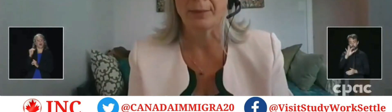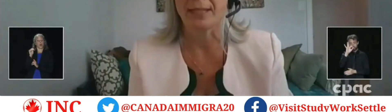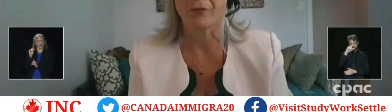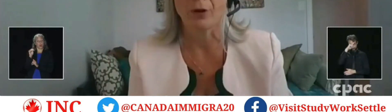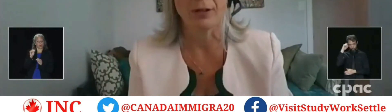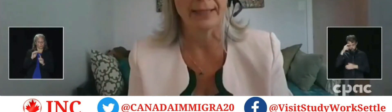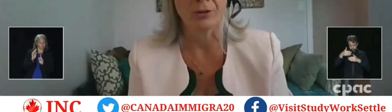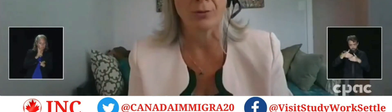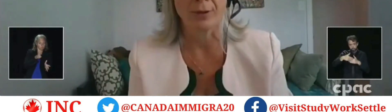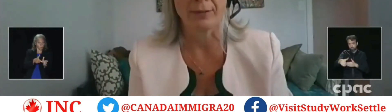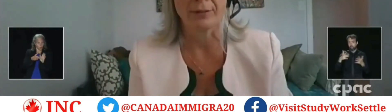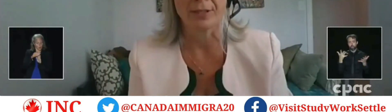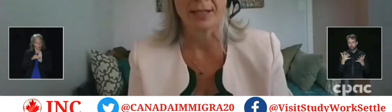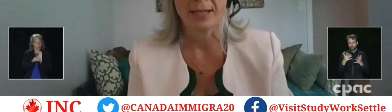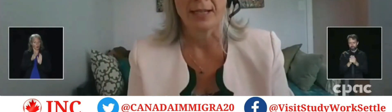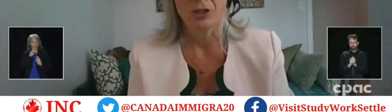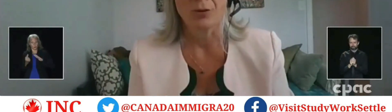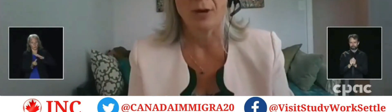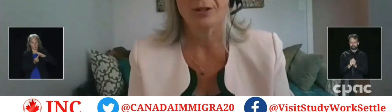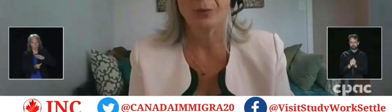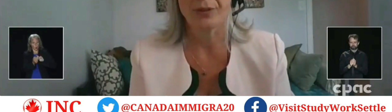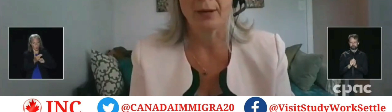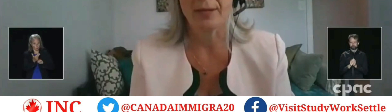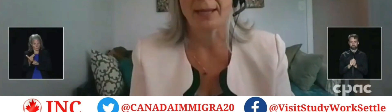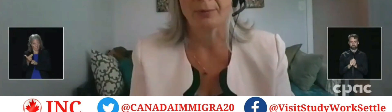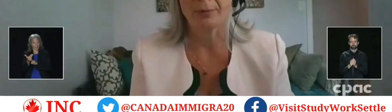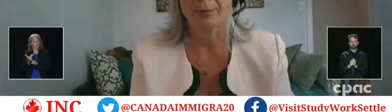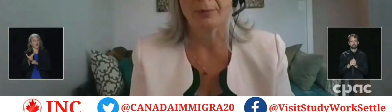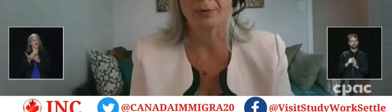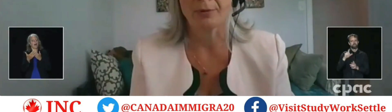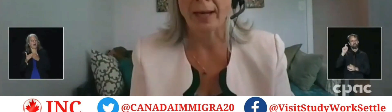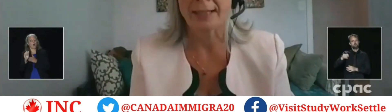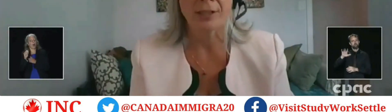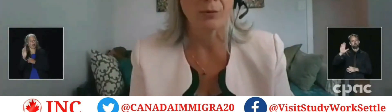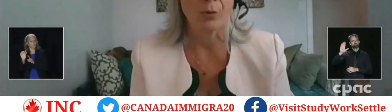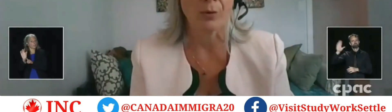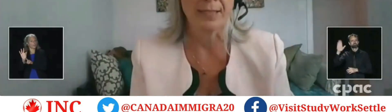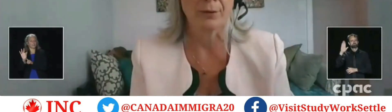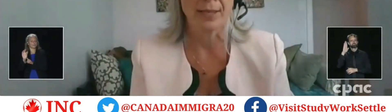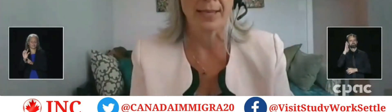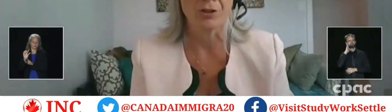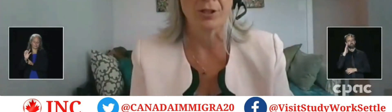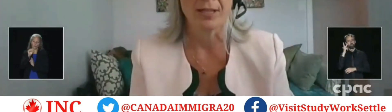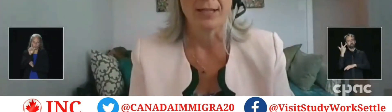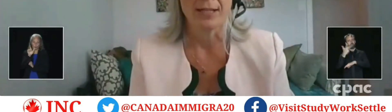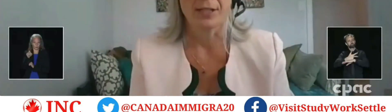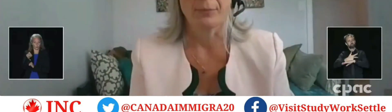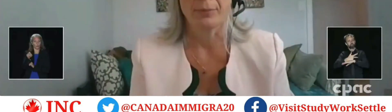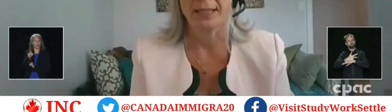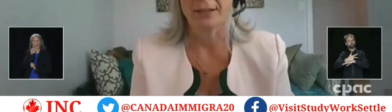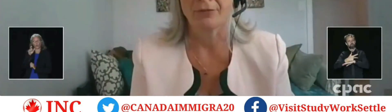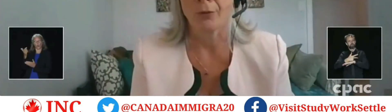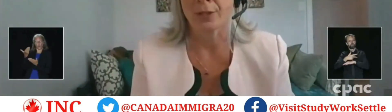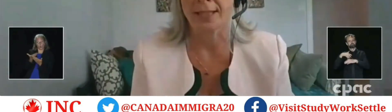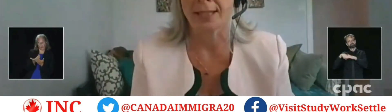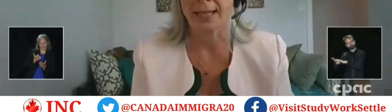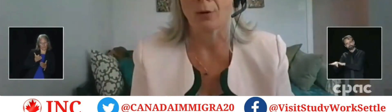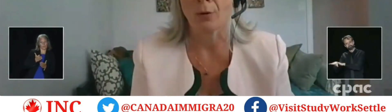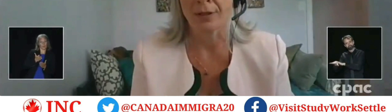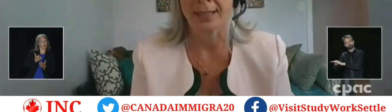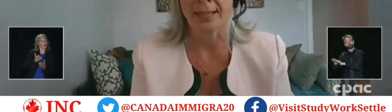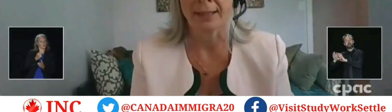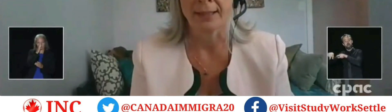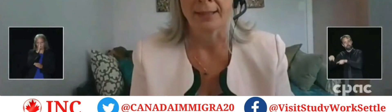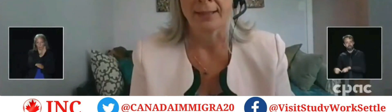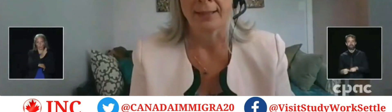be eliminated for all air travelers. Travelers will now be able to go directly to their quarantine location to complete their